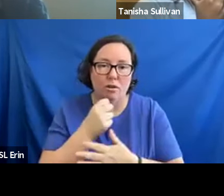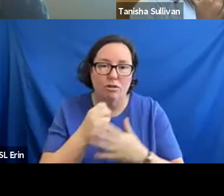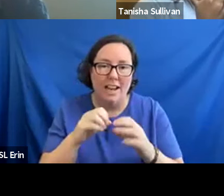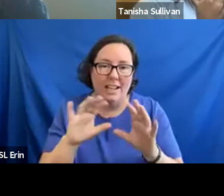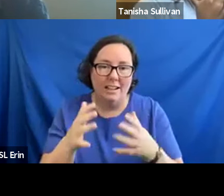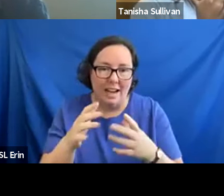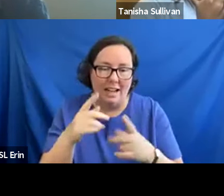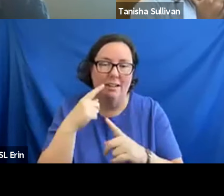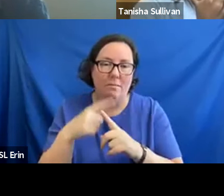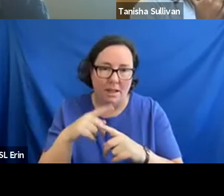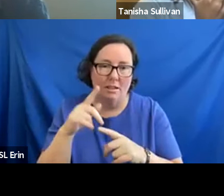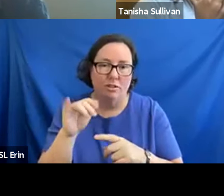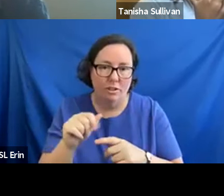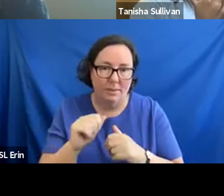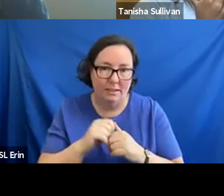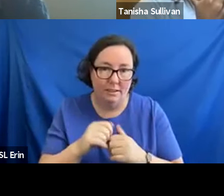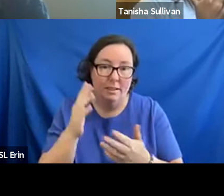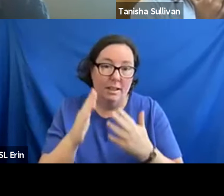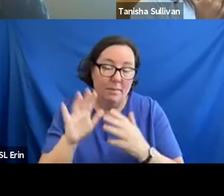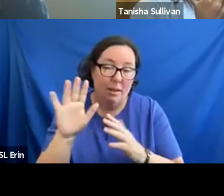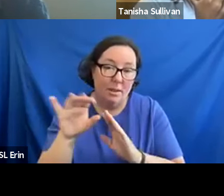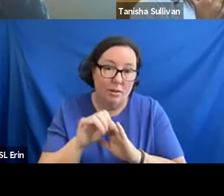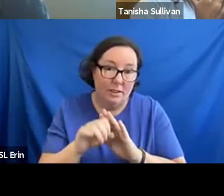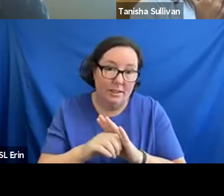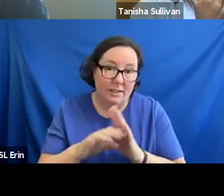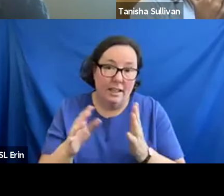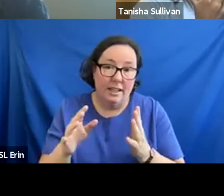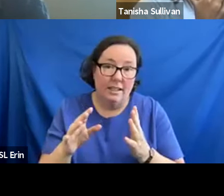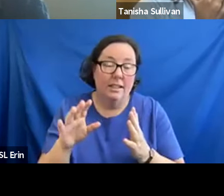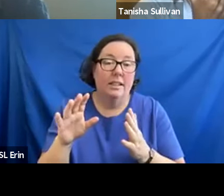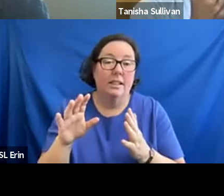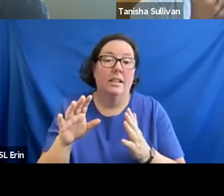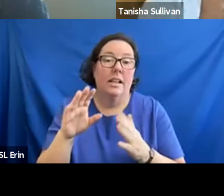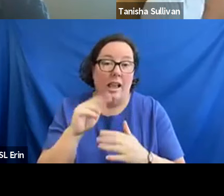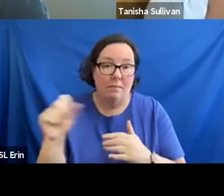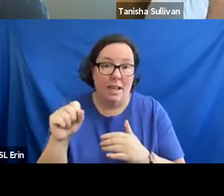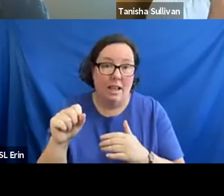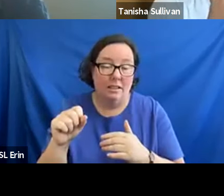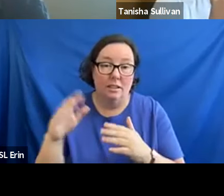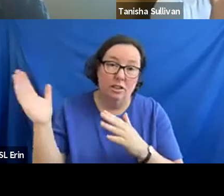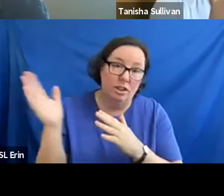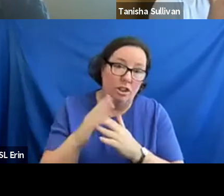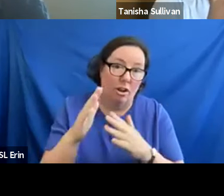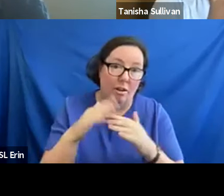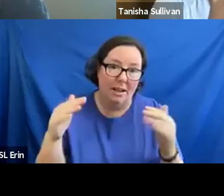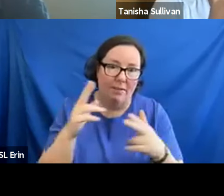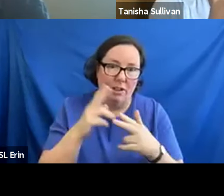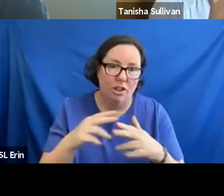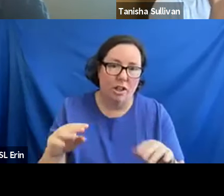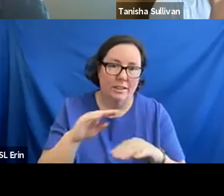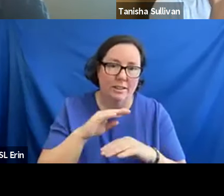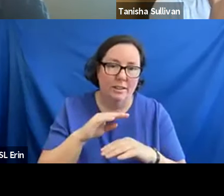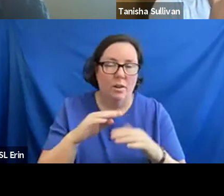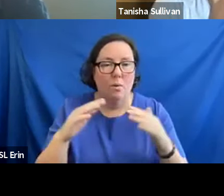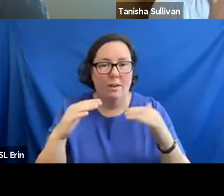proficient in your state meets expectation. And my understanding, because I did do a little bit of